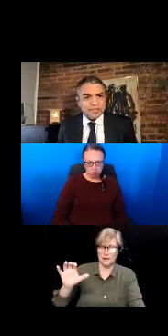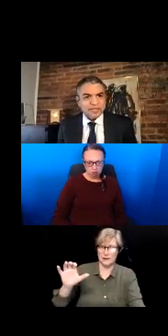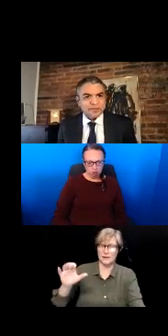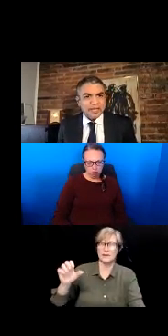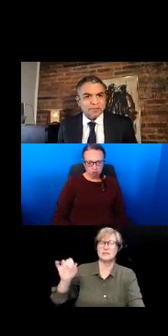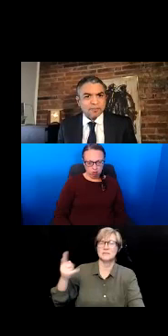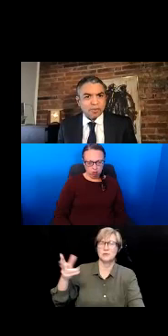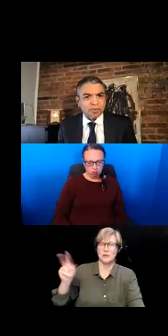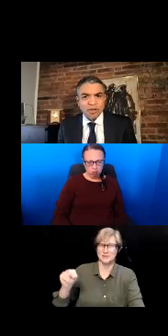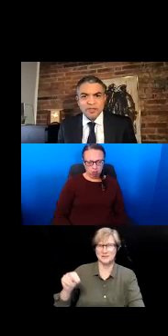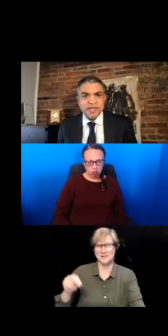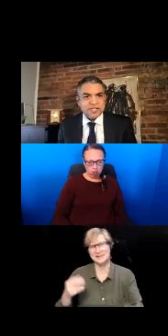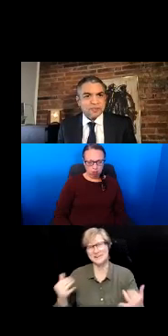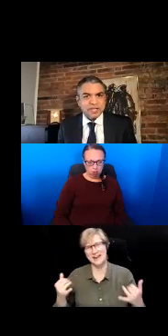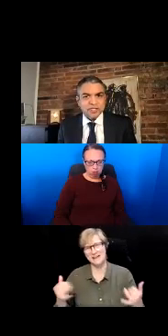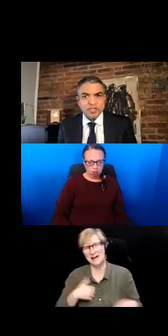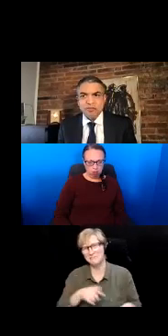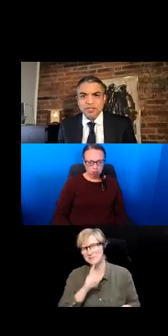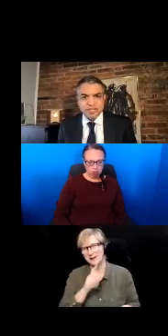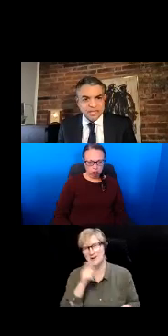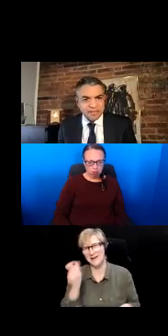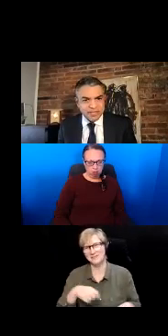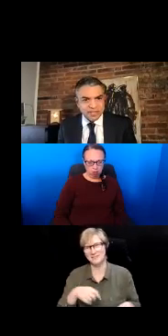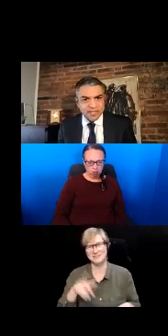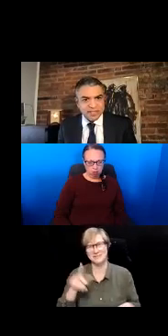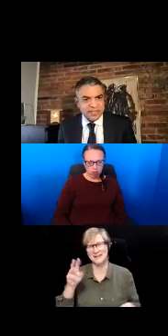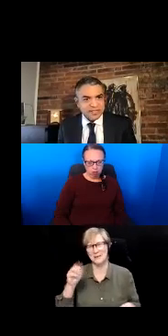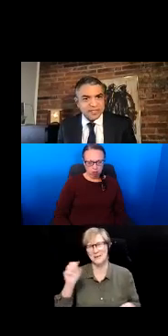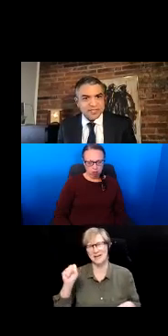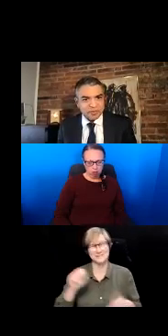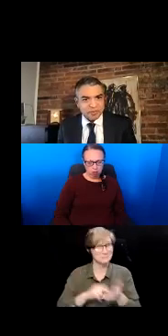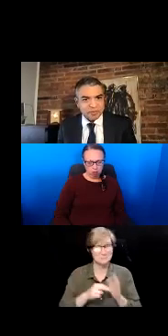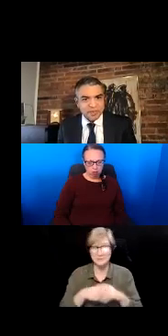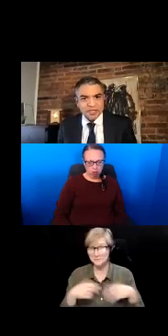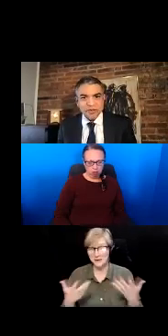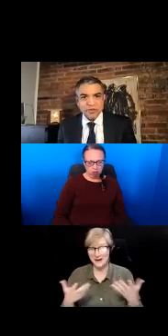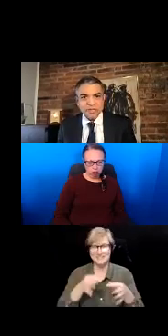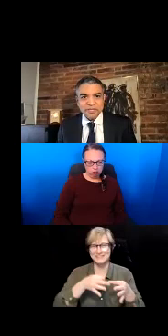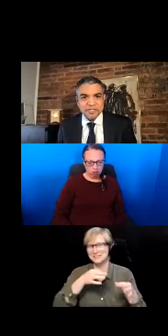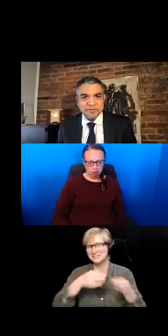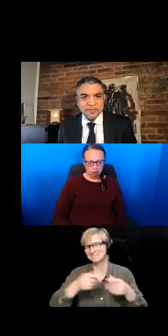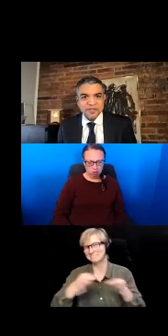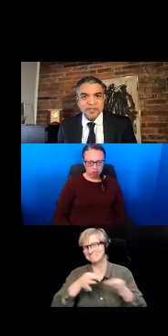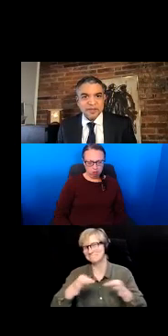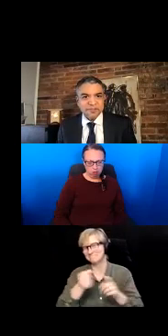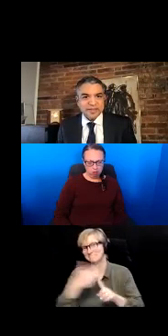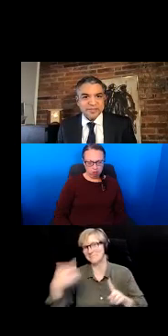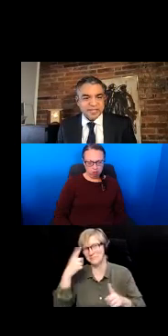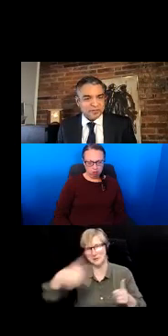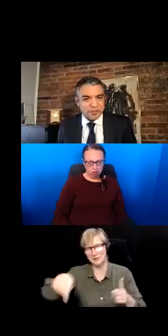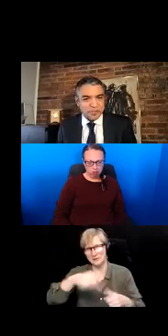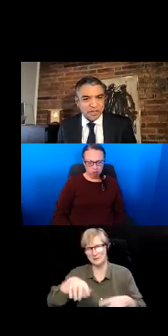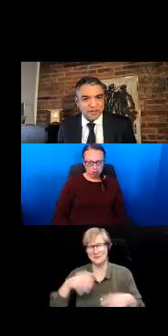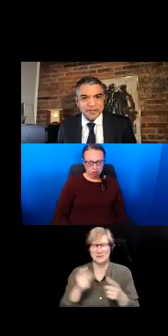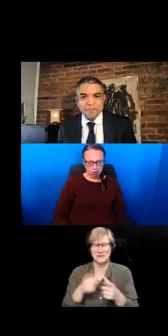have to give a prolonged explanation of what TMS is to this group. So let me just give the thumbnail